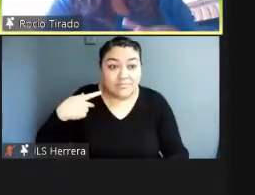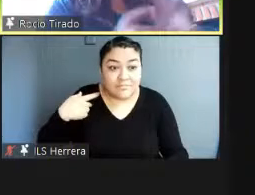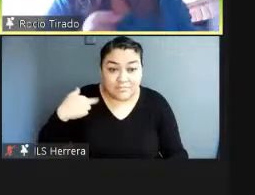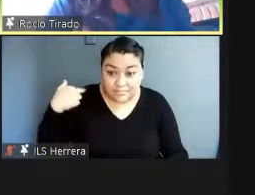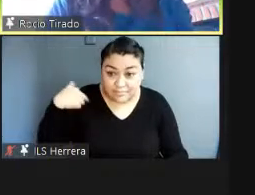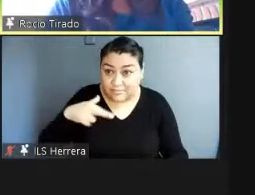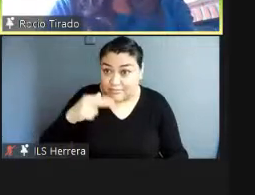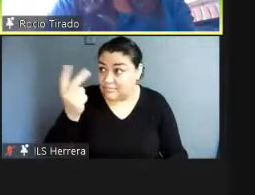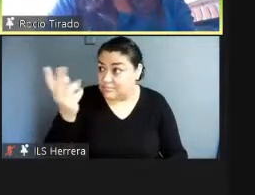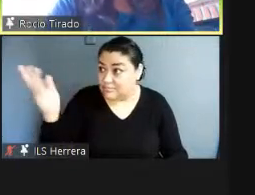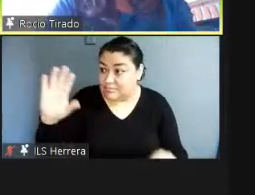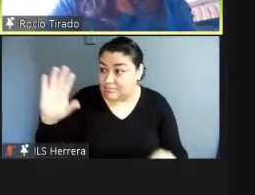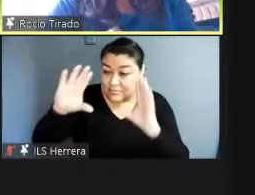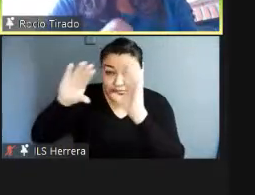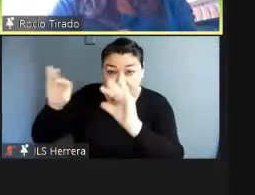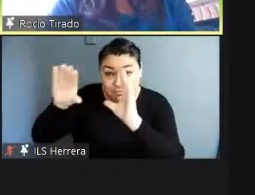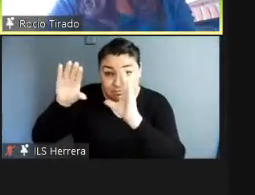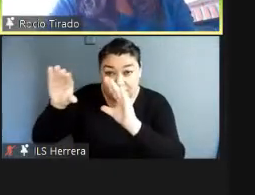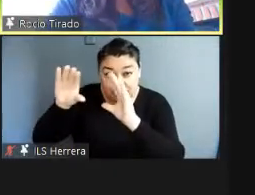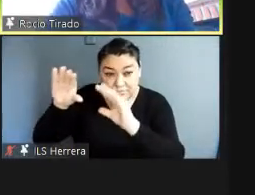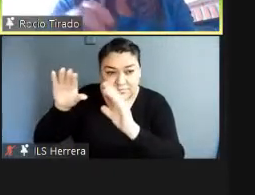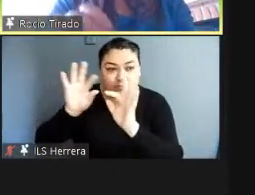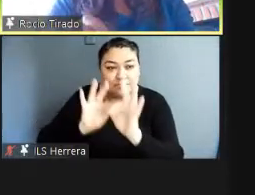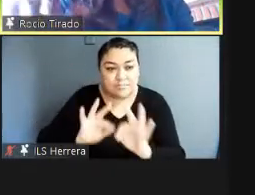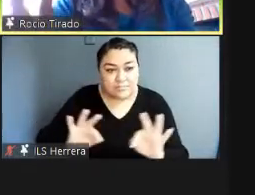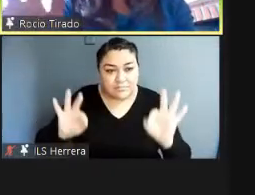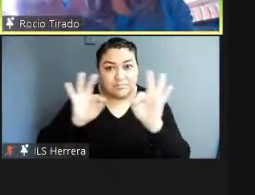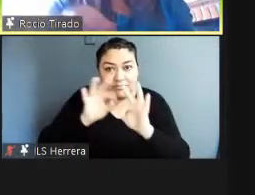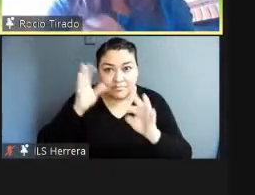the training of the professors who are